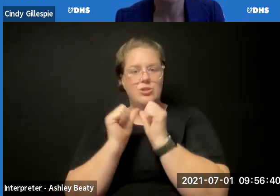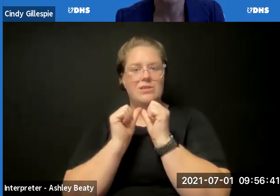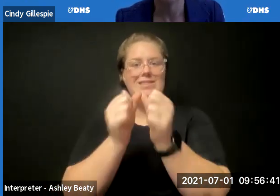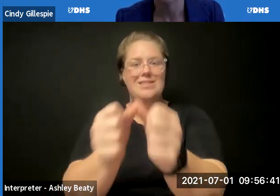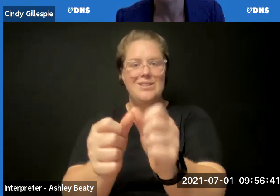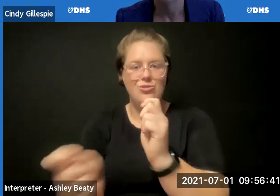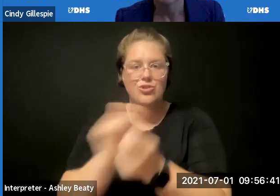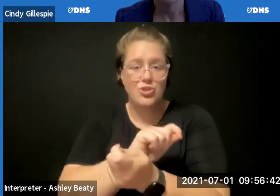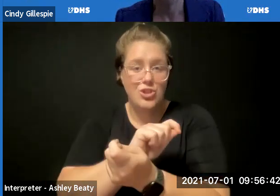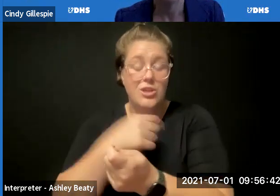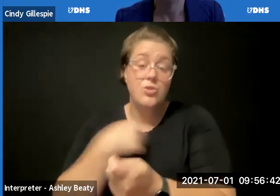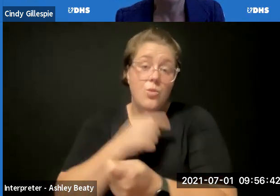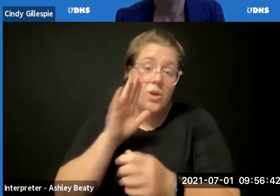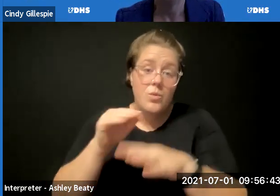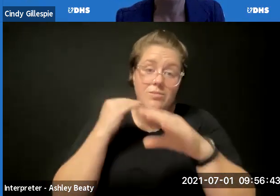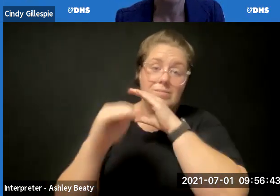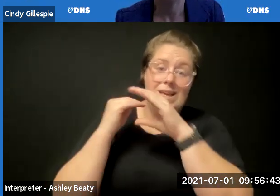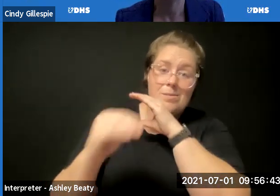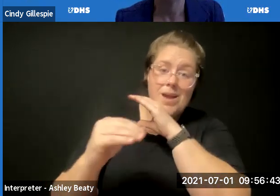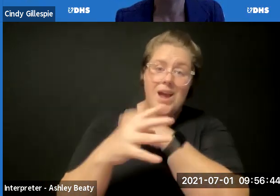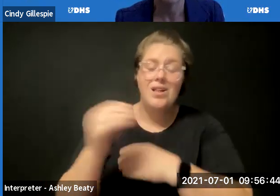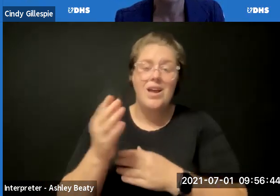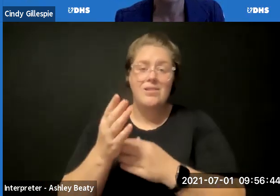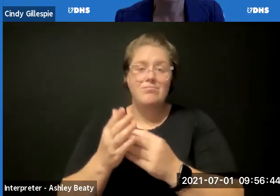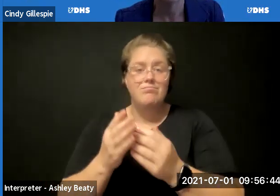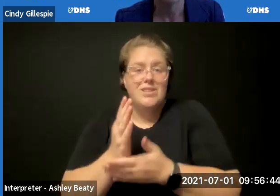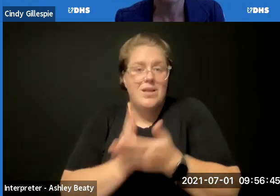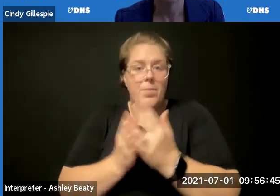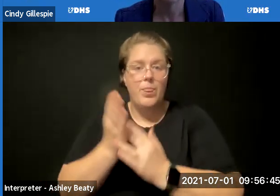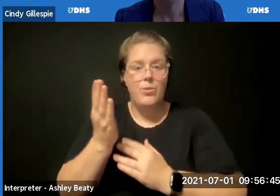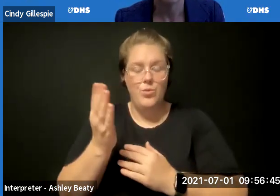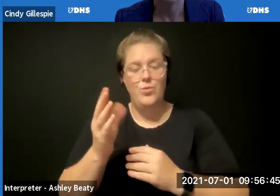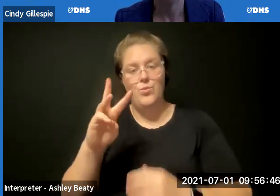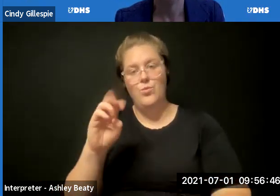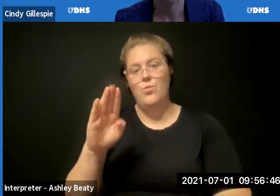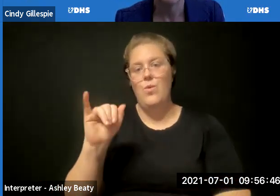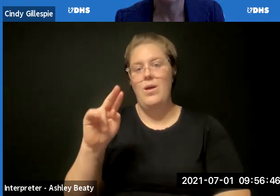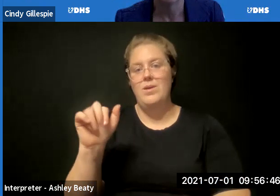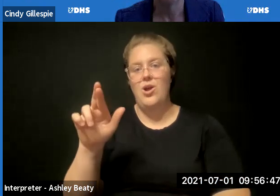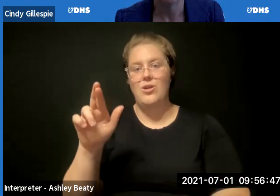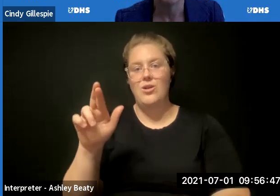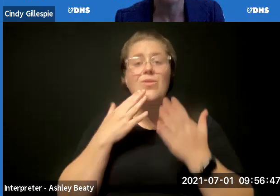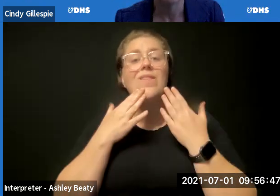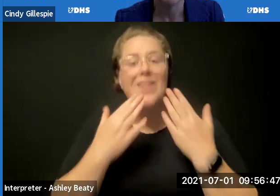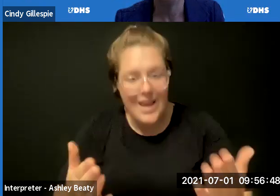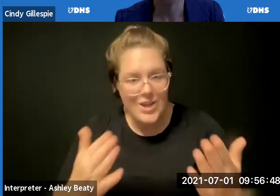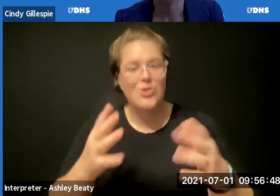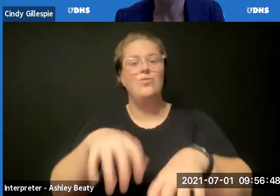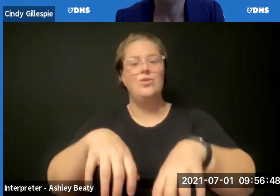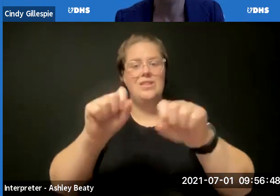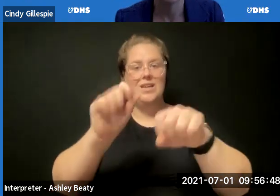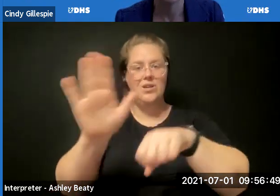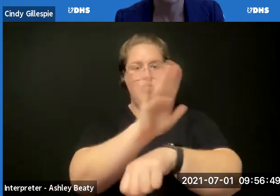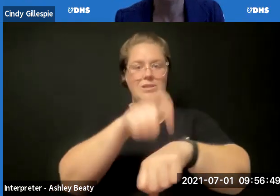both by email and then periodically like this. So thank you for taking the time to join us today.